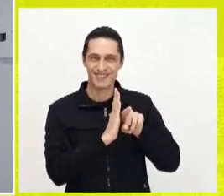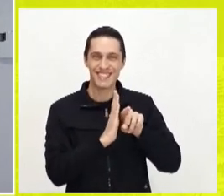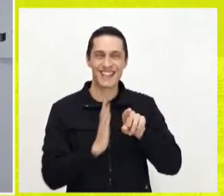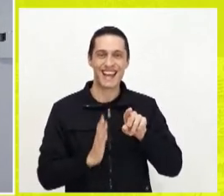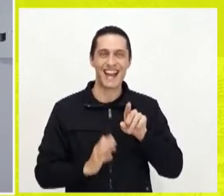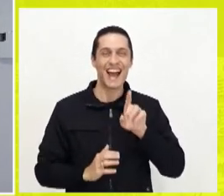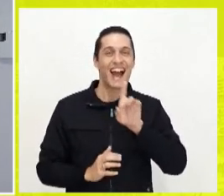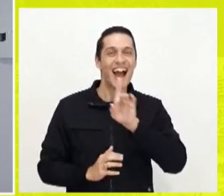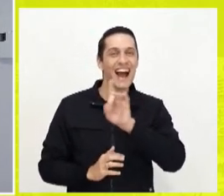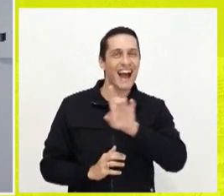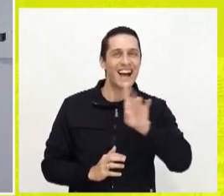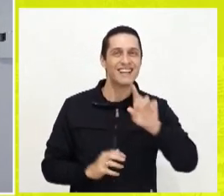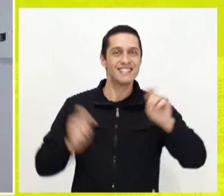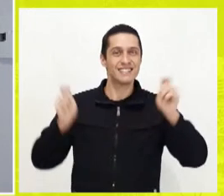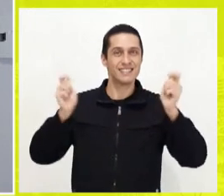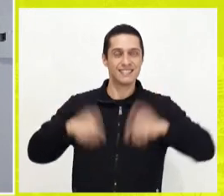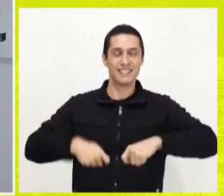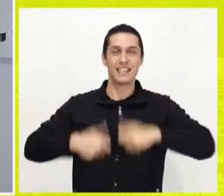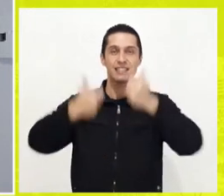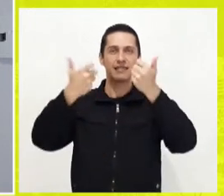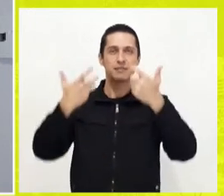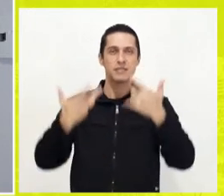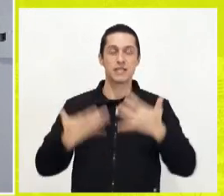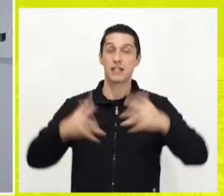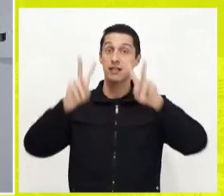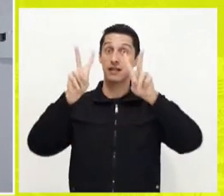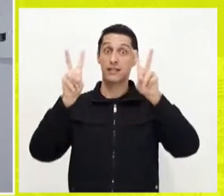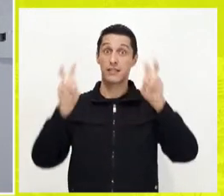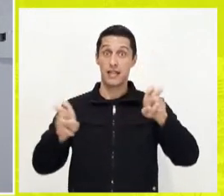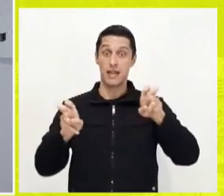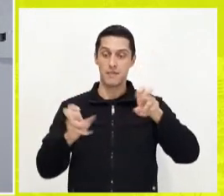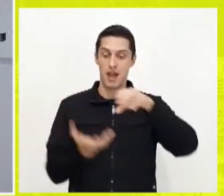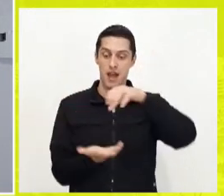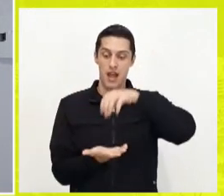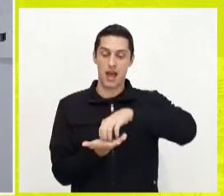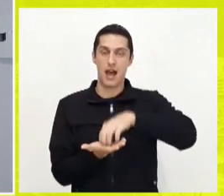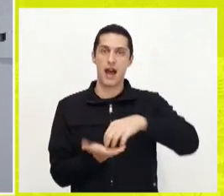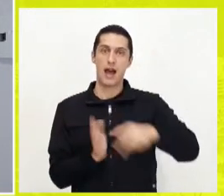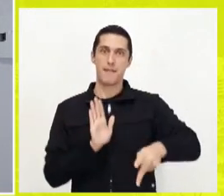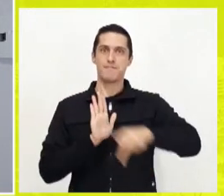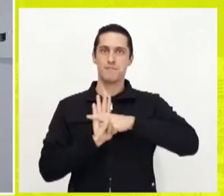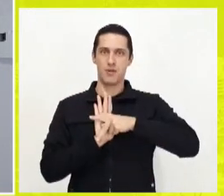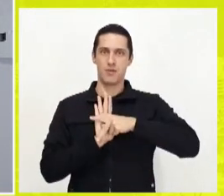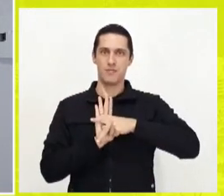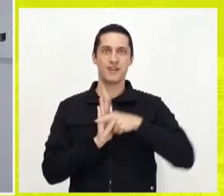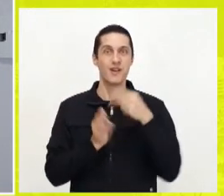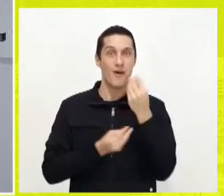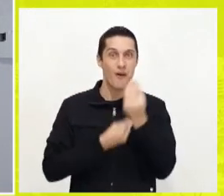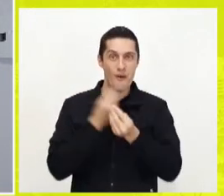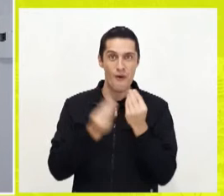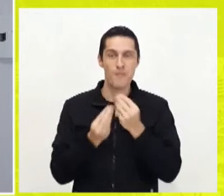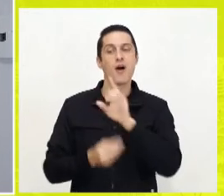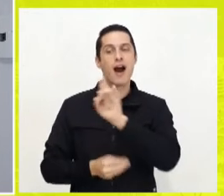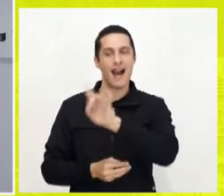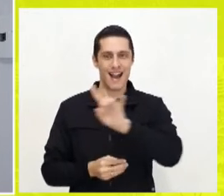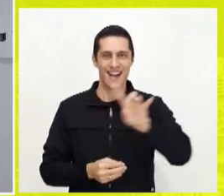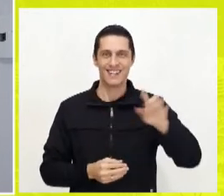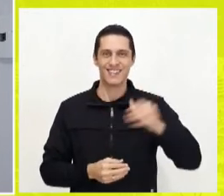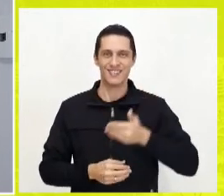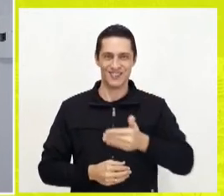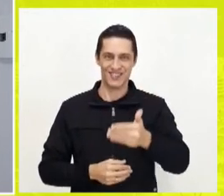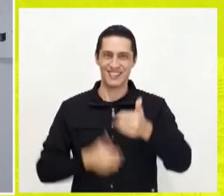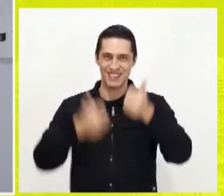them talk about this theme within their area to talk about the